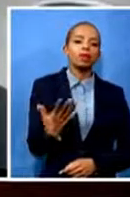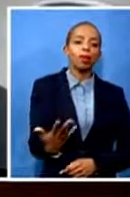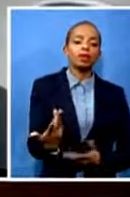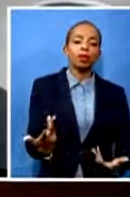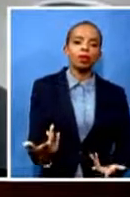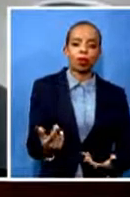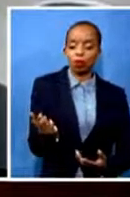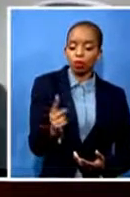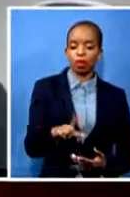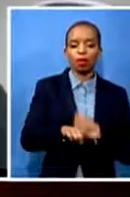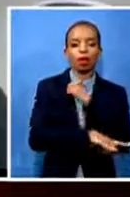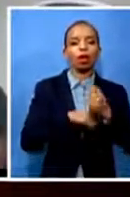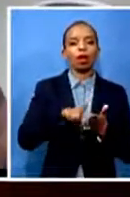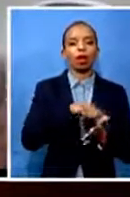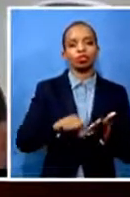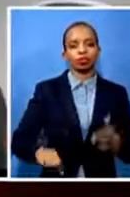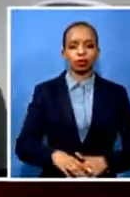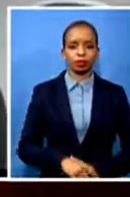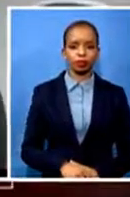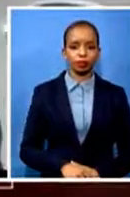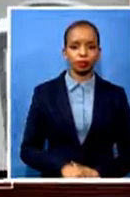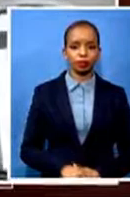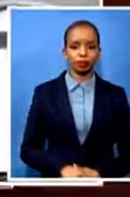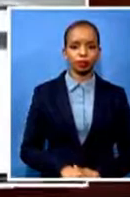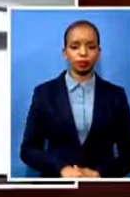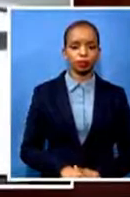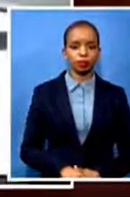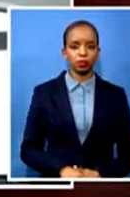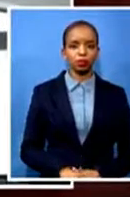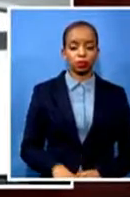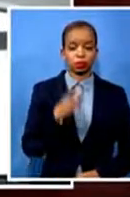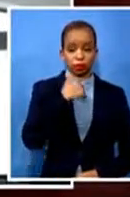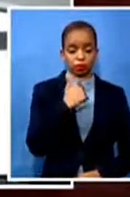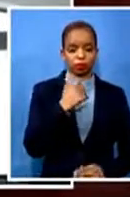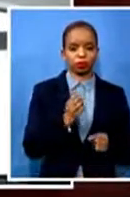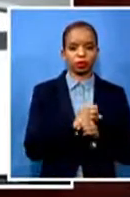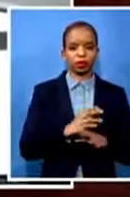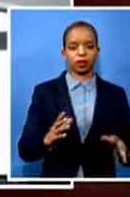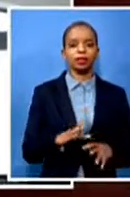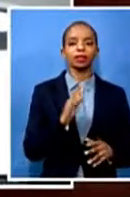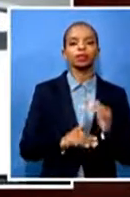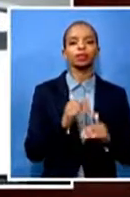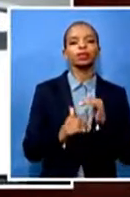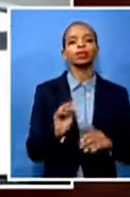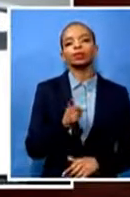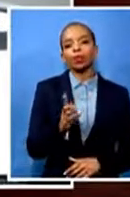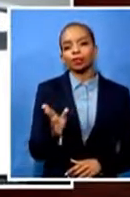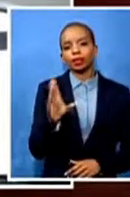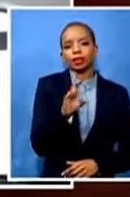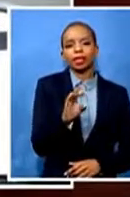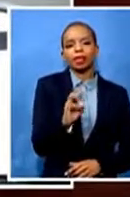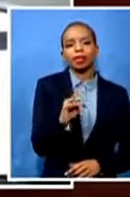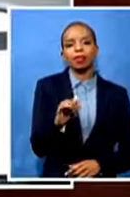Actually, let me start by saying ward delimitation processes are a building block towards your free and